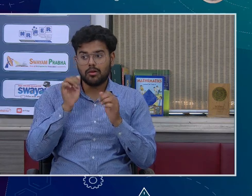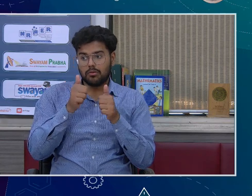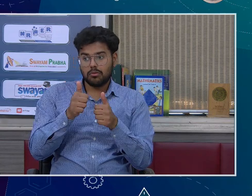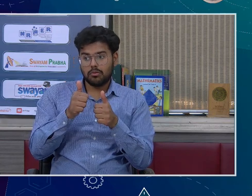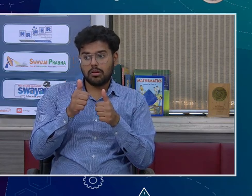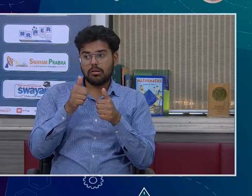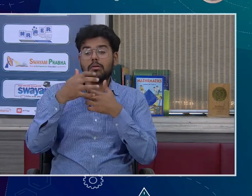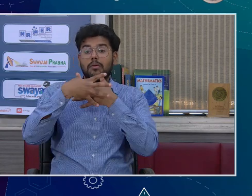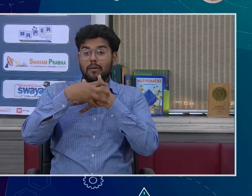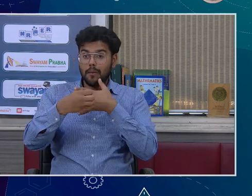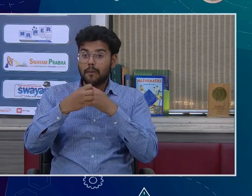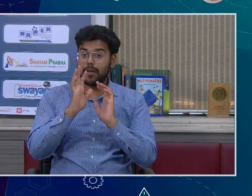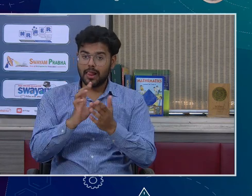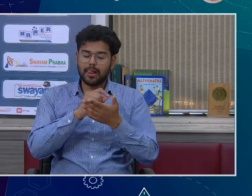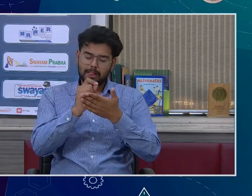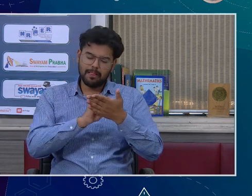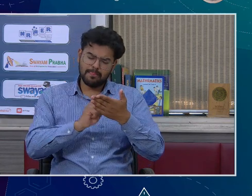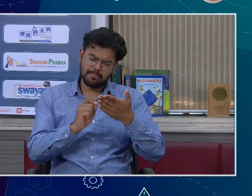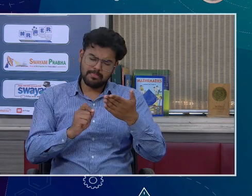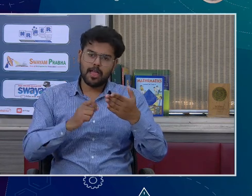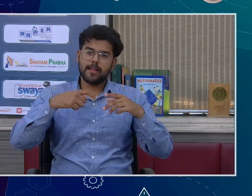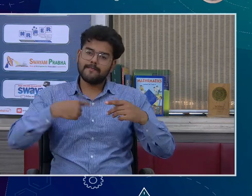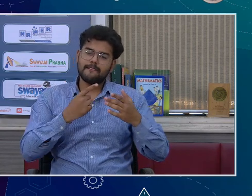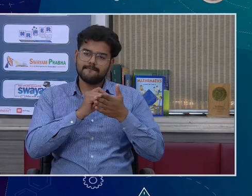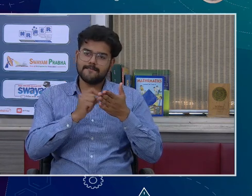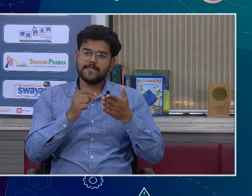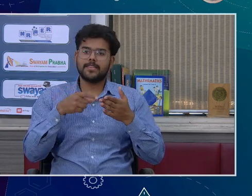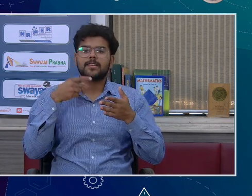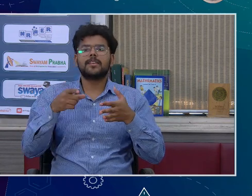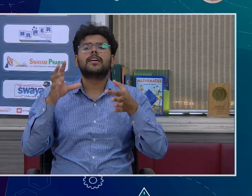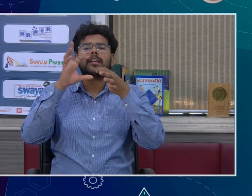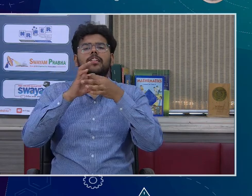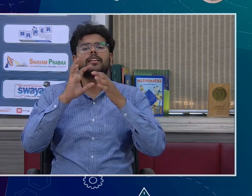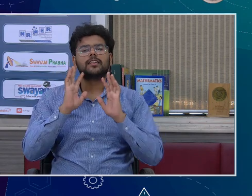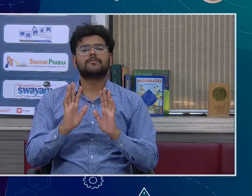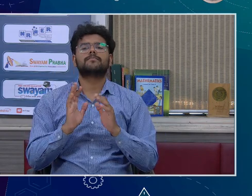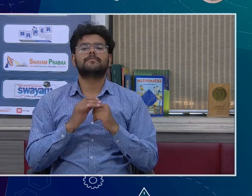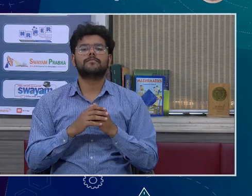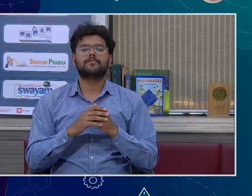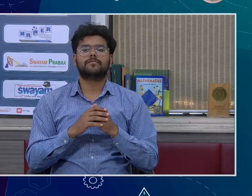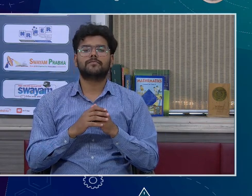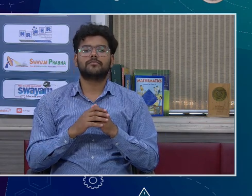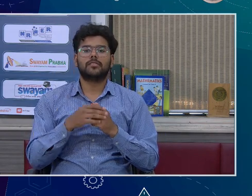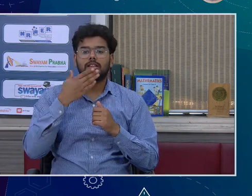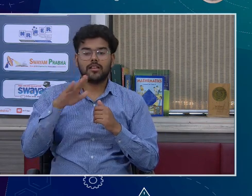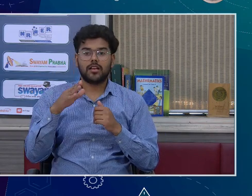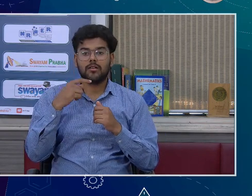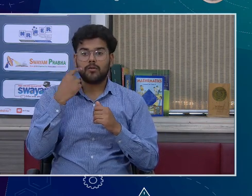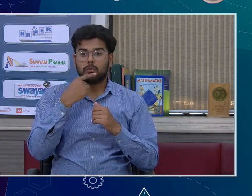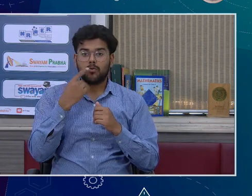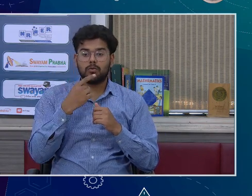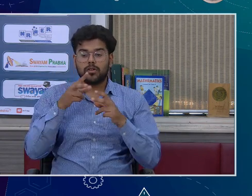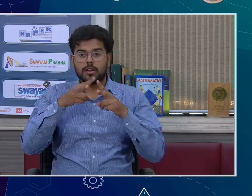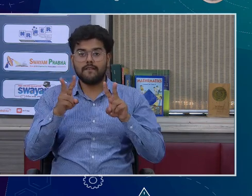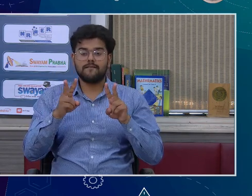when they're in their own peer group. Mm-hmm. Because they associate karte apne aap se. Yes. And there could be a child with a different kind of